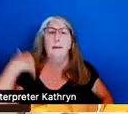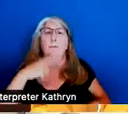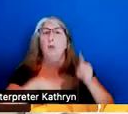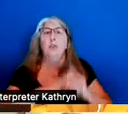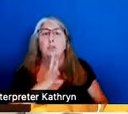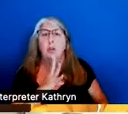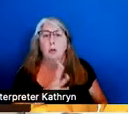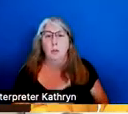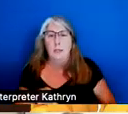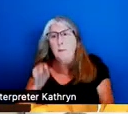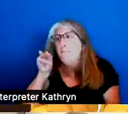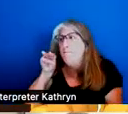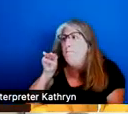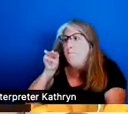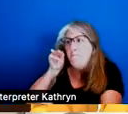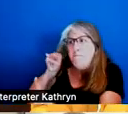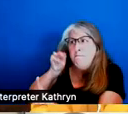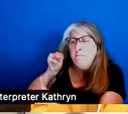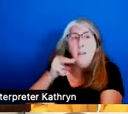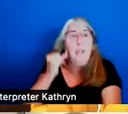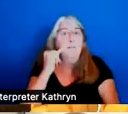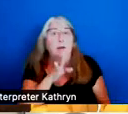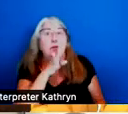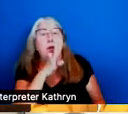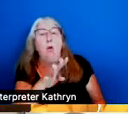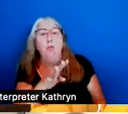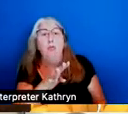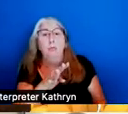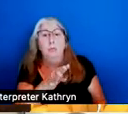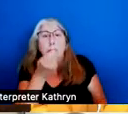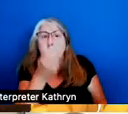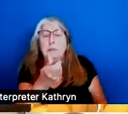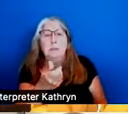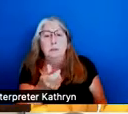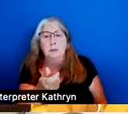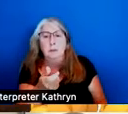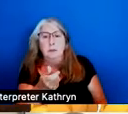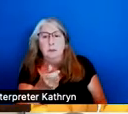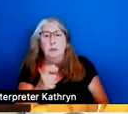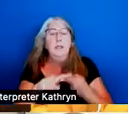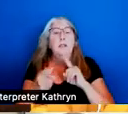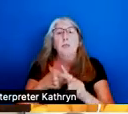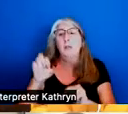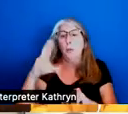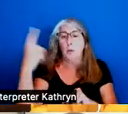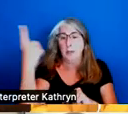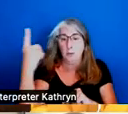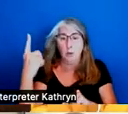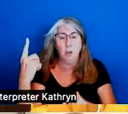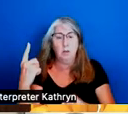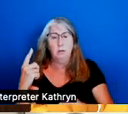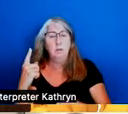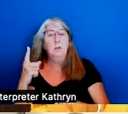like this. And if I will say something when we were around his friends or anyone or at the